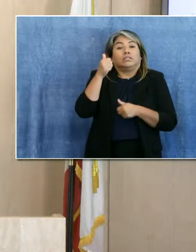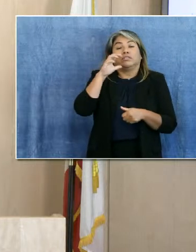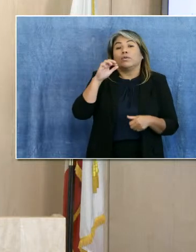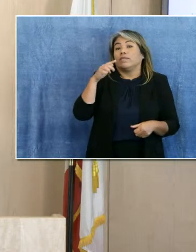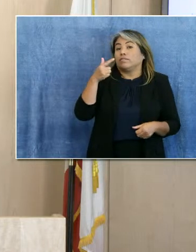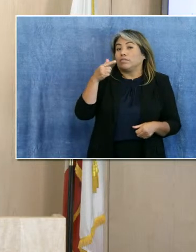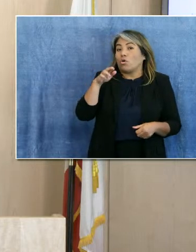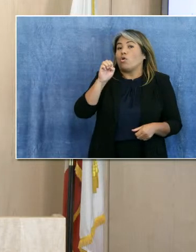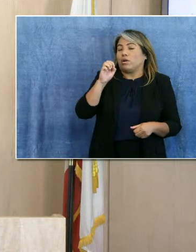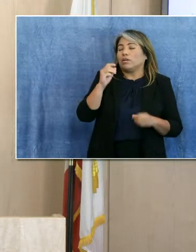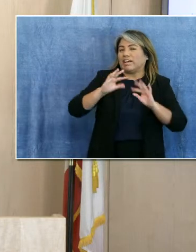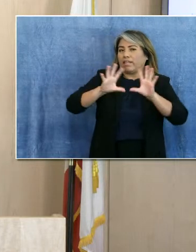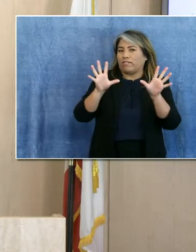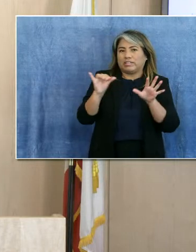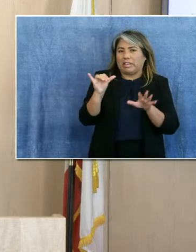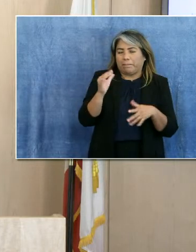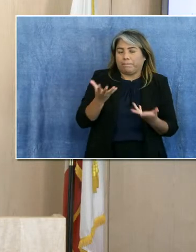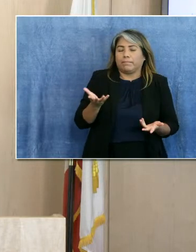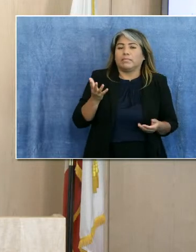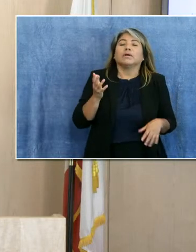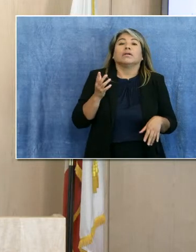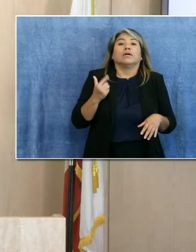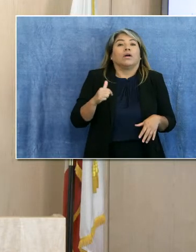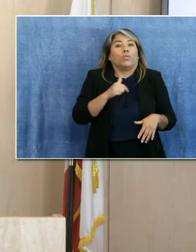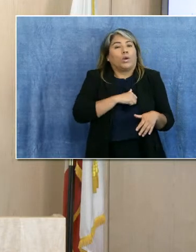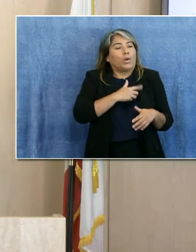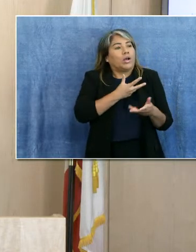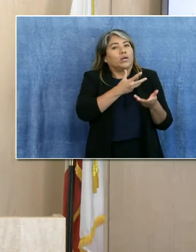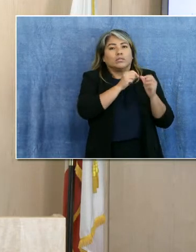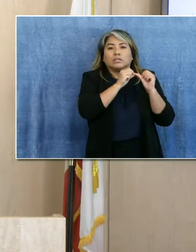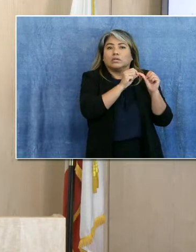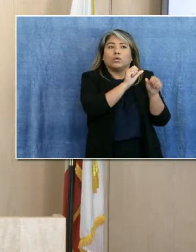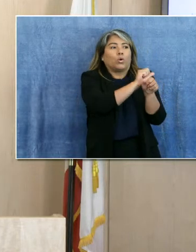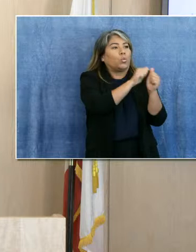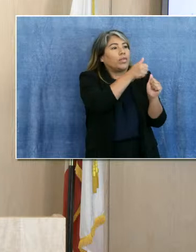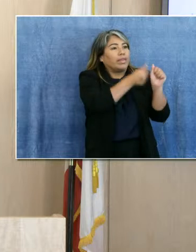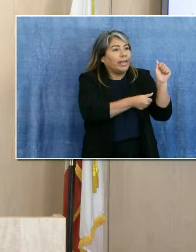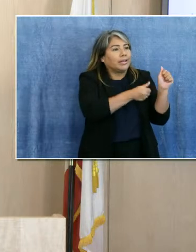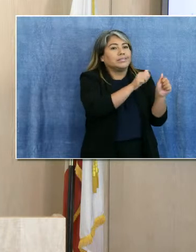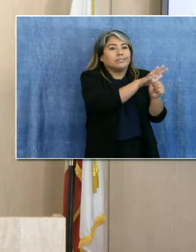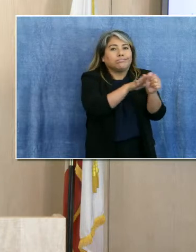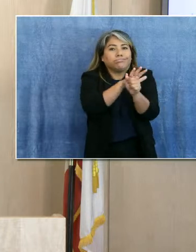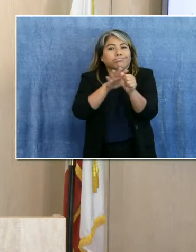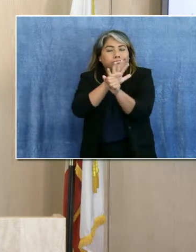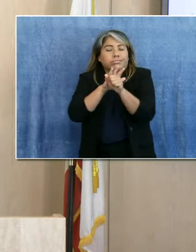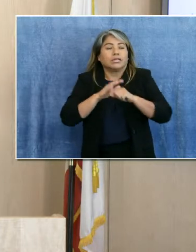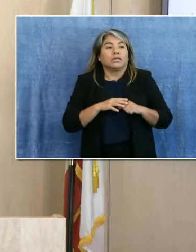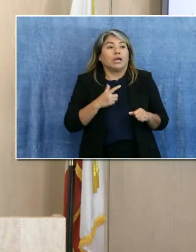same. And again, we'll continue to work with each jurisdiction. When we find those entities, it